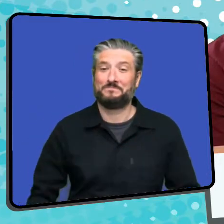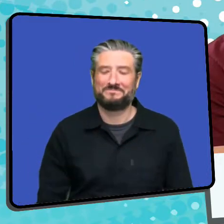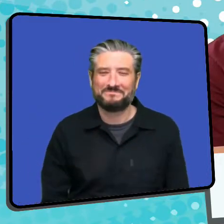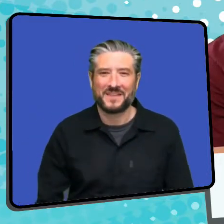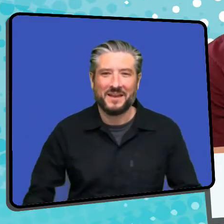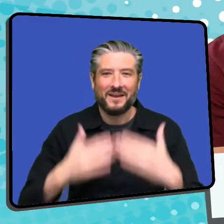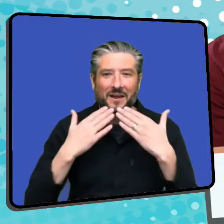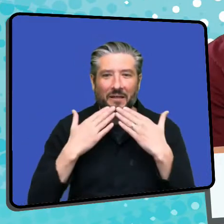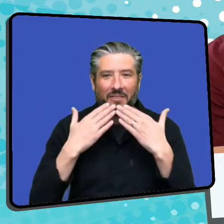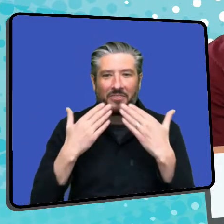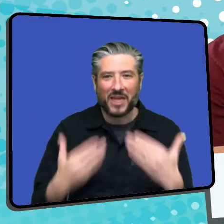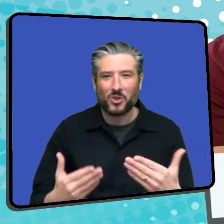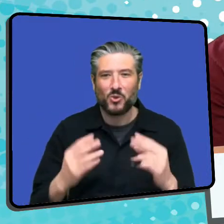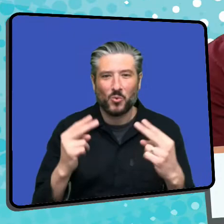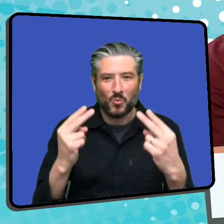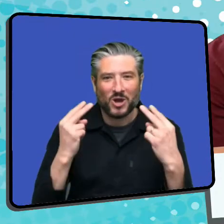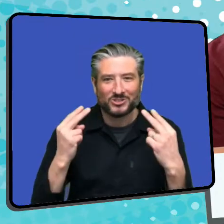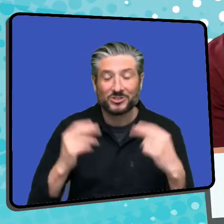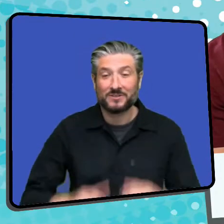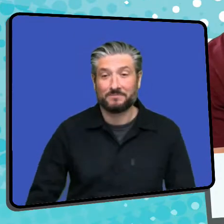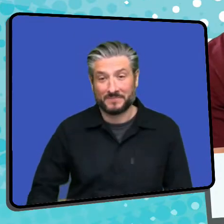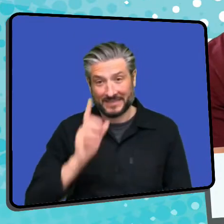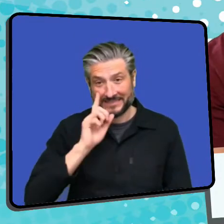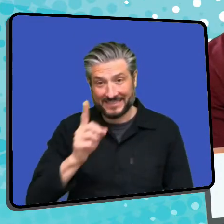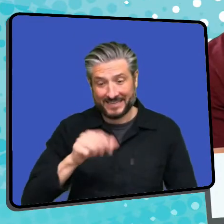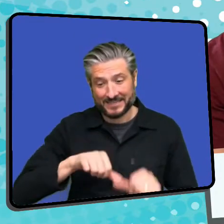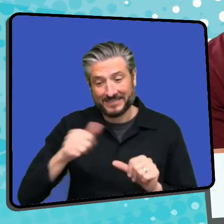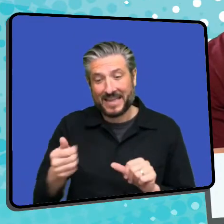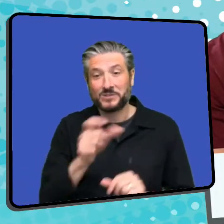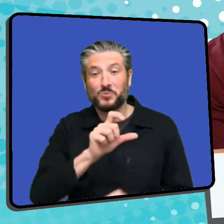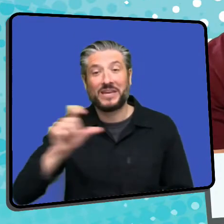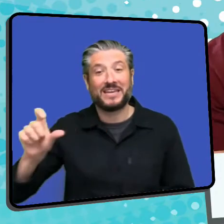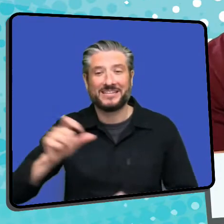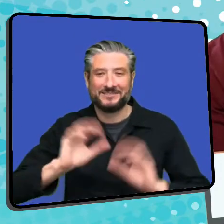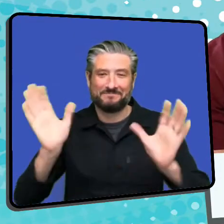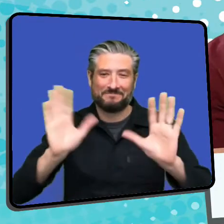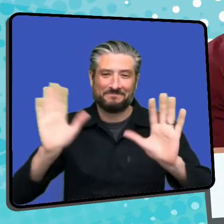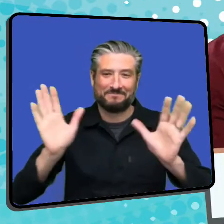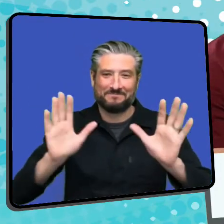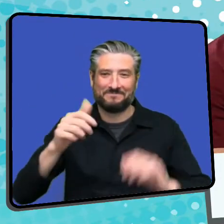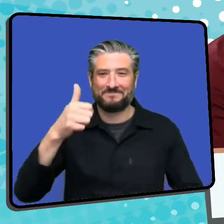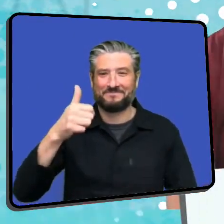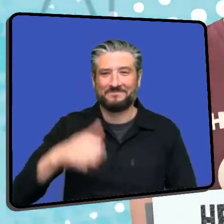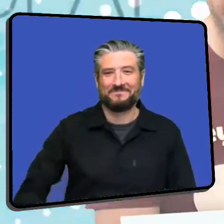you so much for watching, and we'll see you next week. Thank you. See you next week.